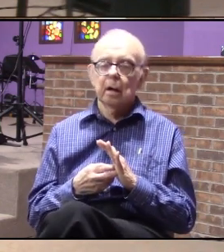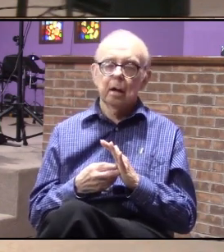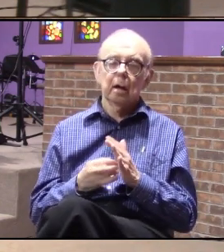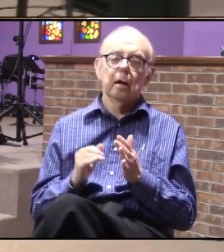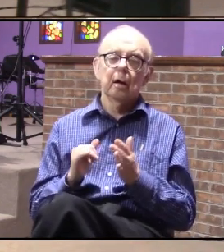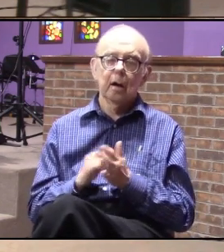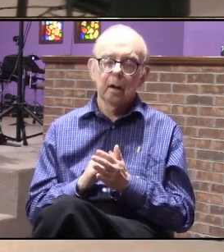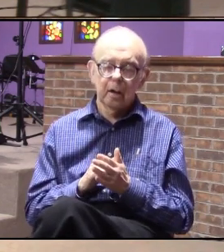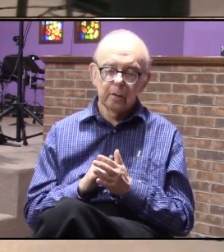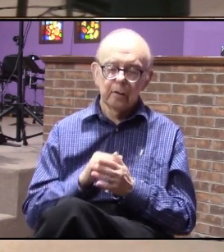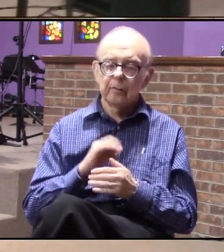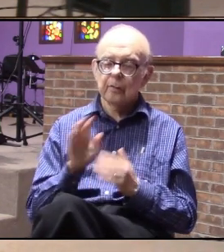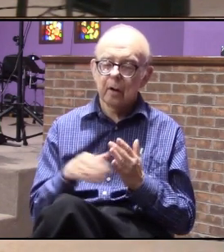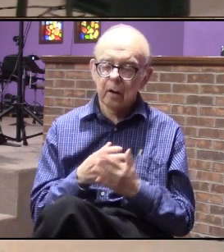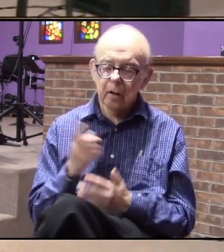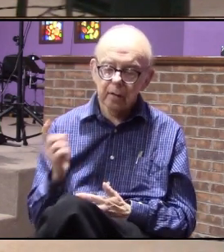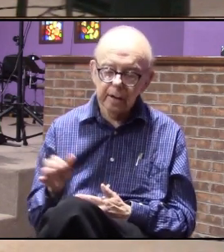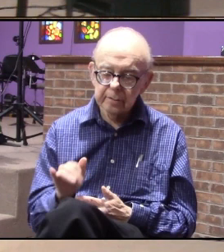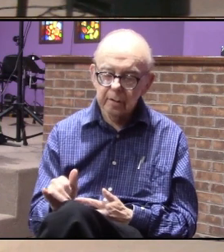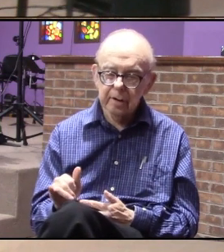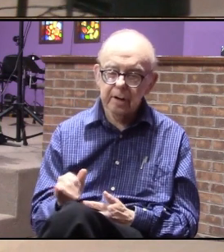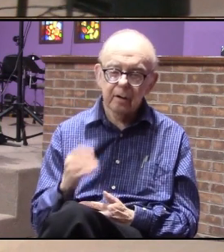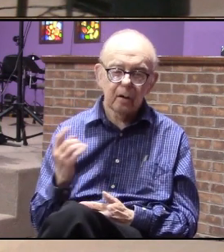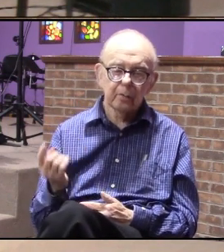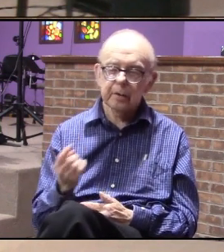that for all eternity,